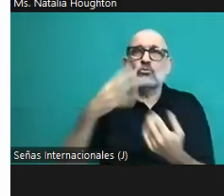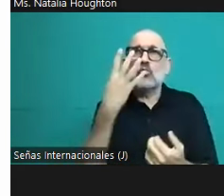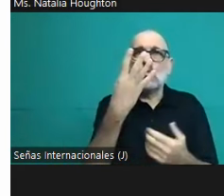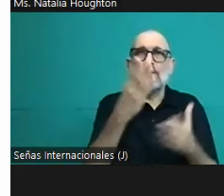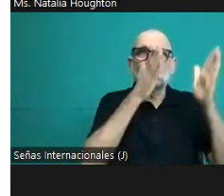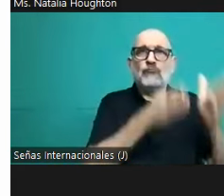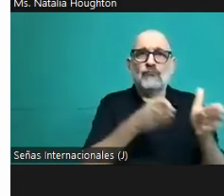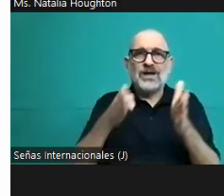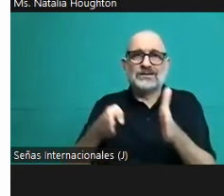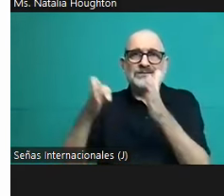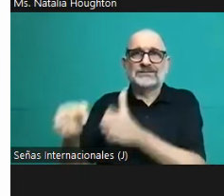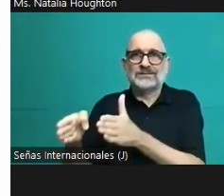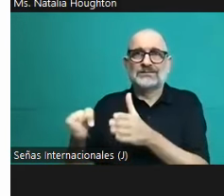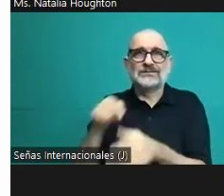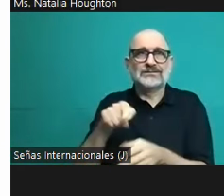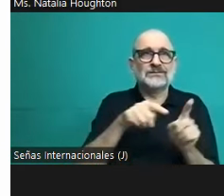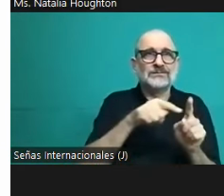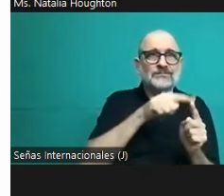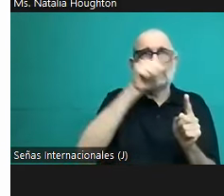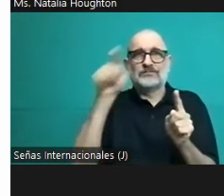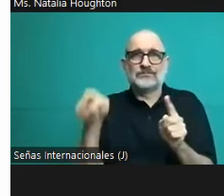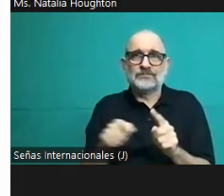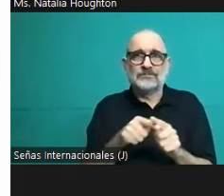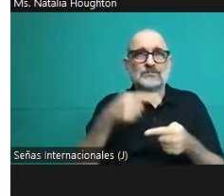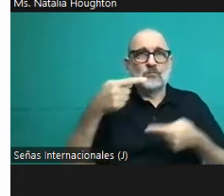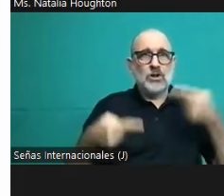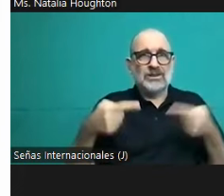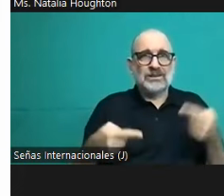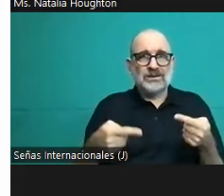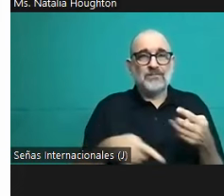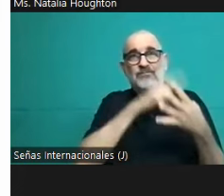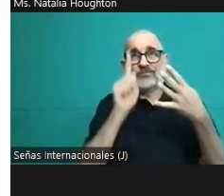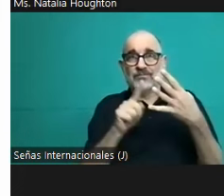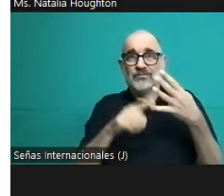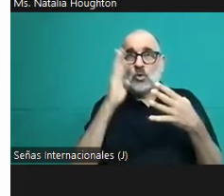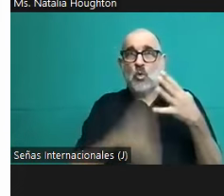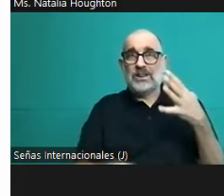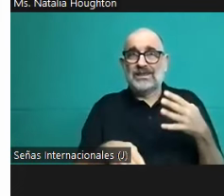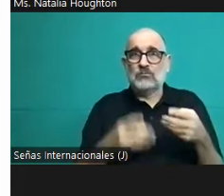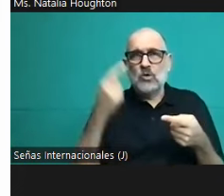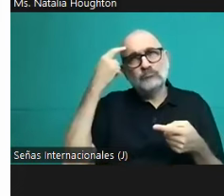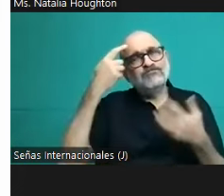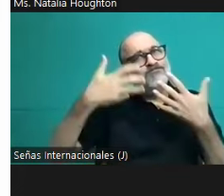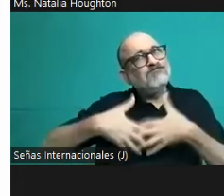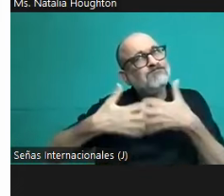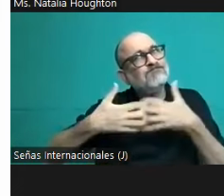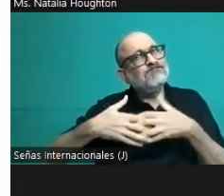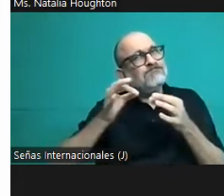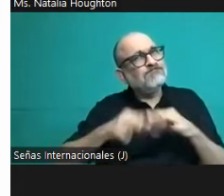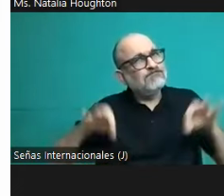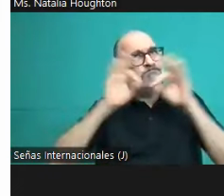comprehensive access to public healthcare interventions, and also including not only individual services, but also collective